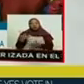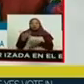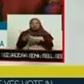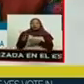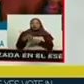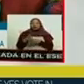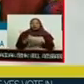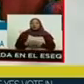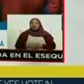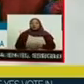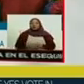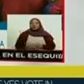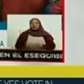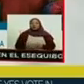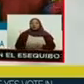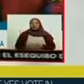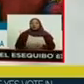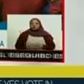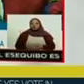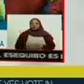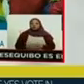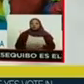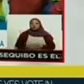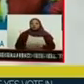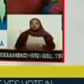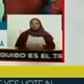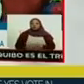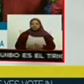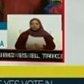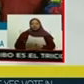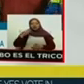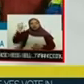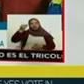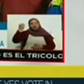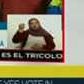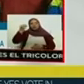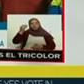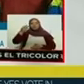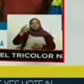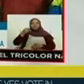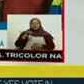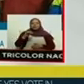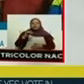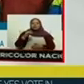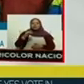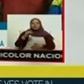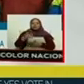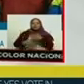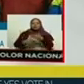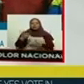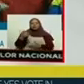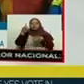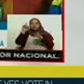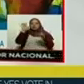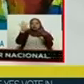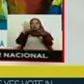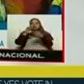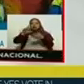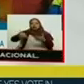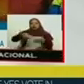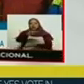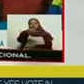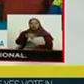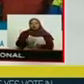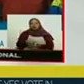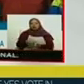intelligence community and the Pentagon and the State Department and the foreign policy establishment are constantly surveilling where their weak